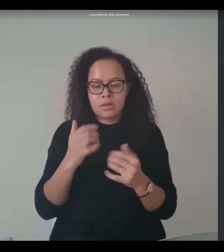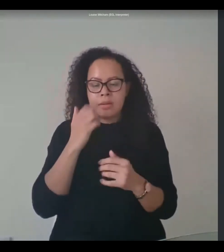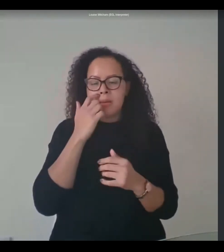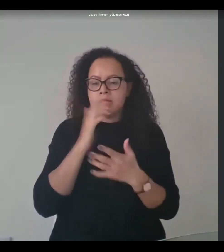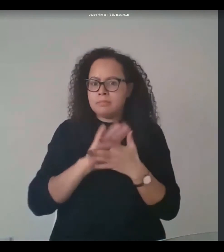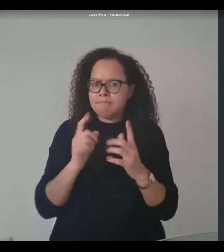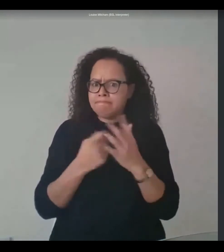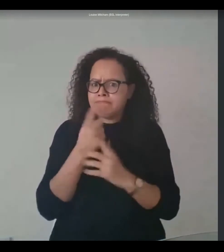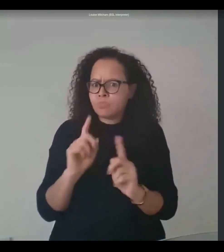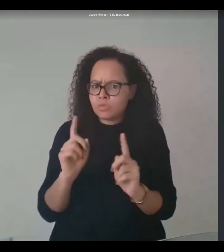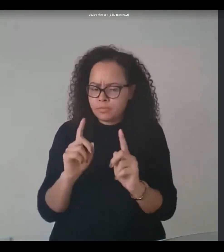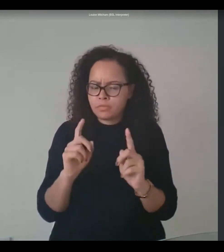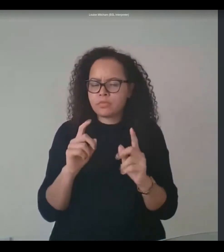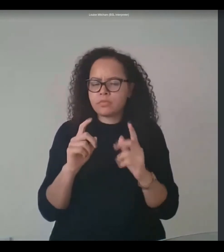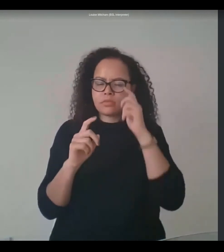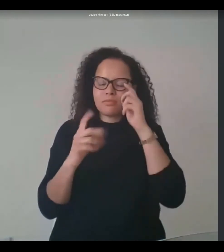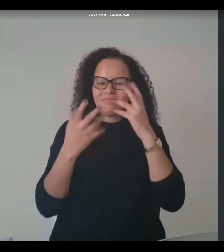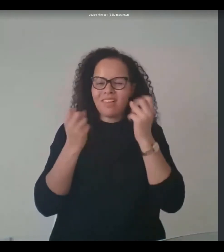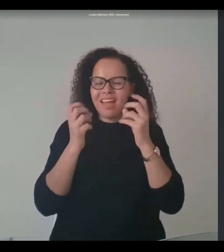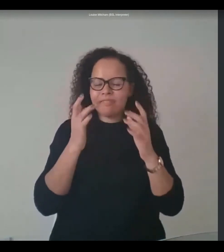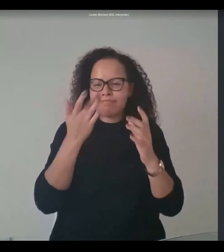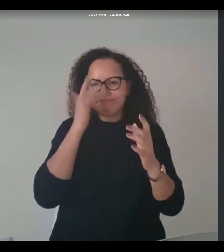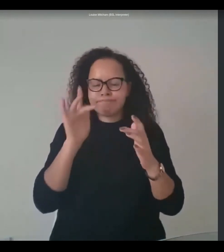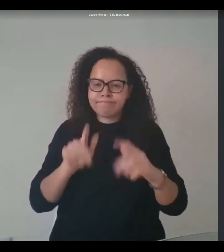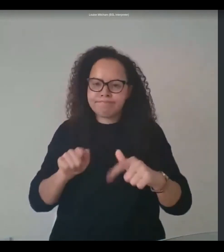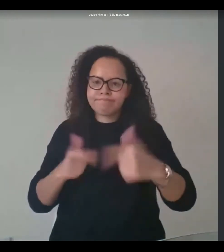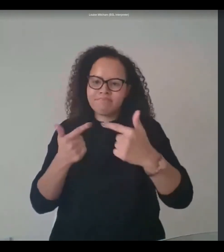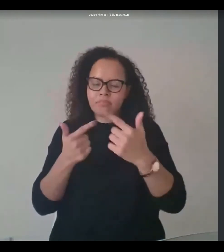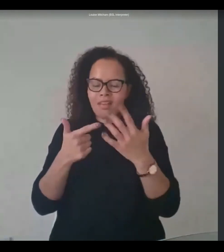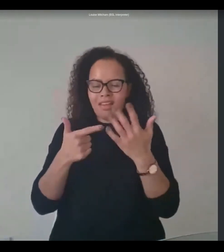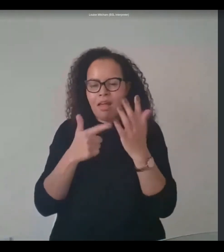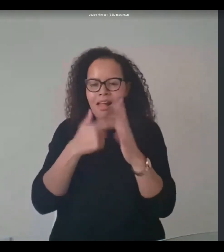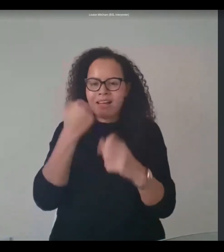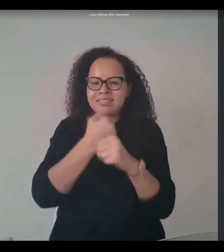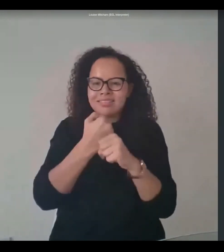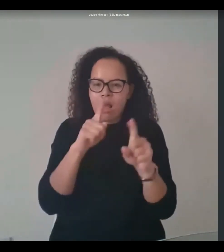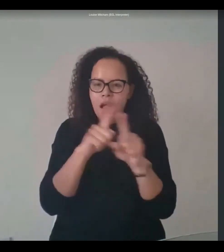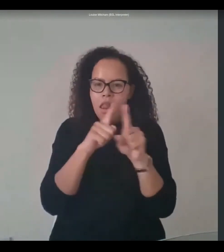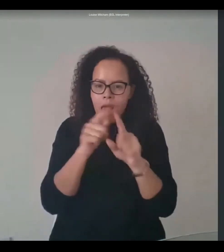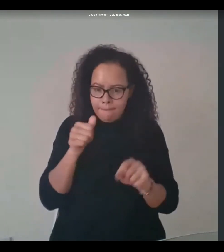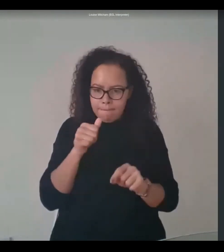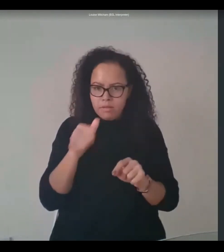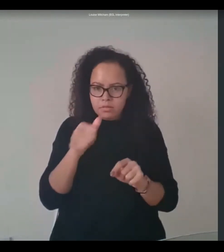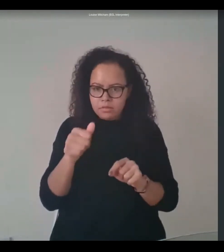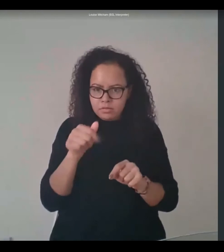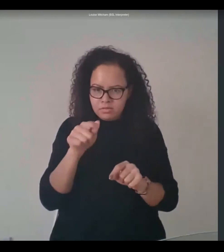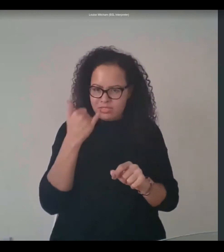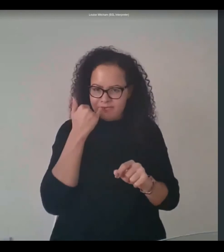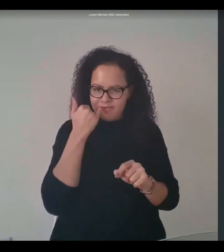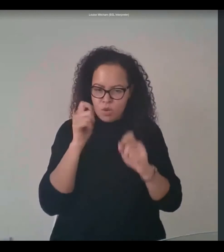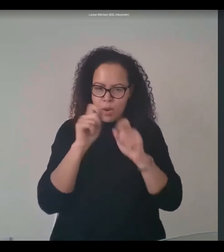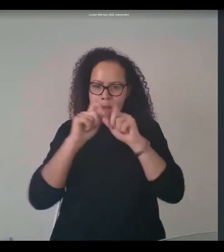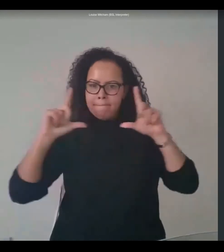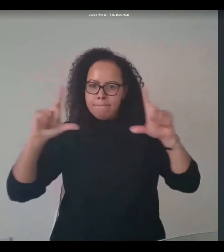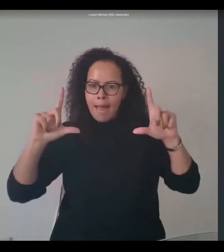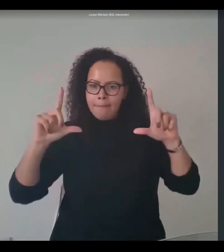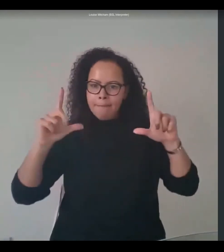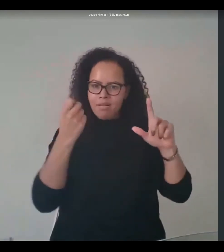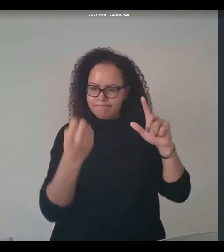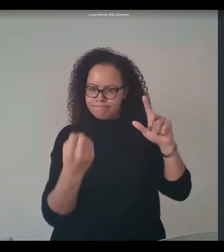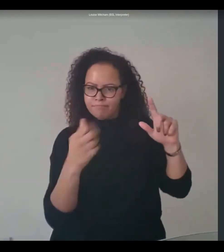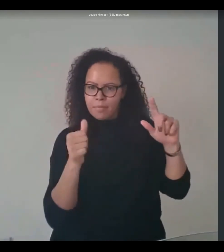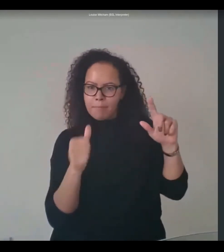there are virtual tags that appear like a button and spread across on the map of your home screen. So the idea is